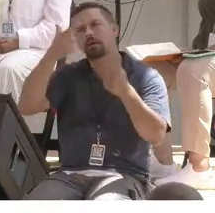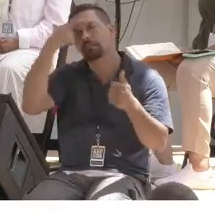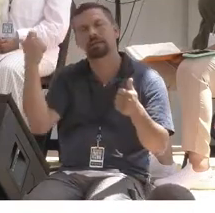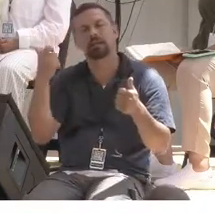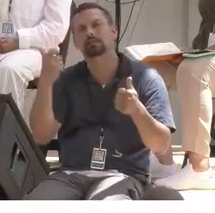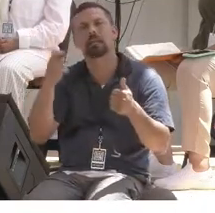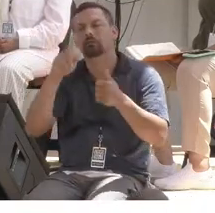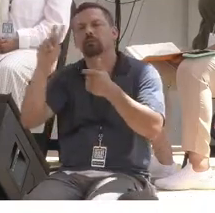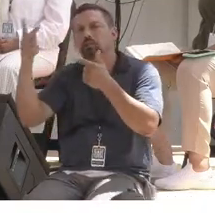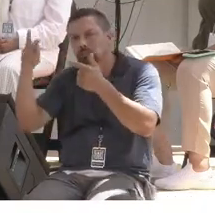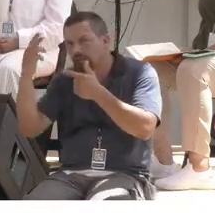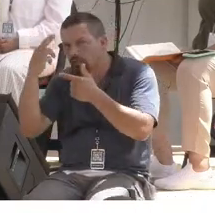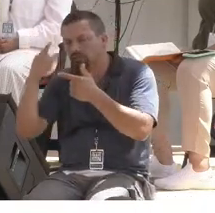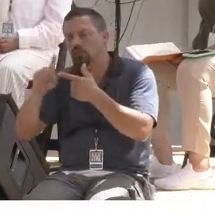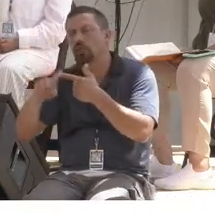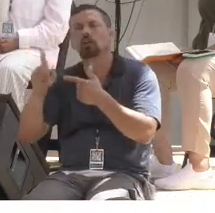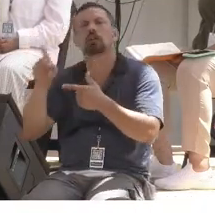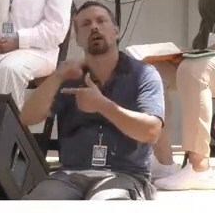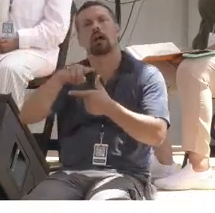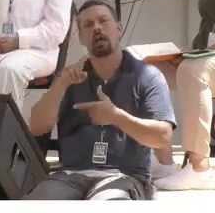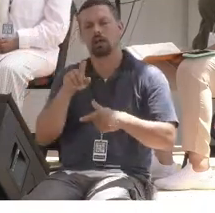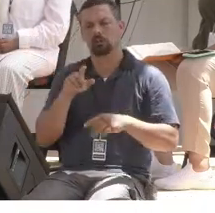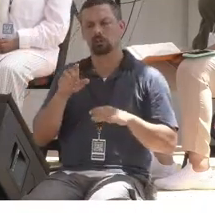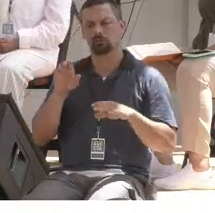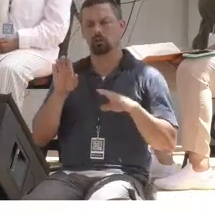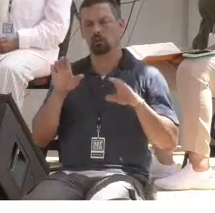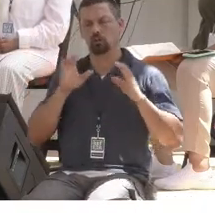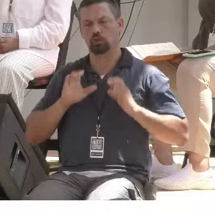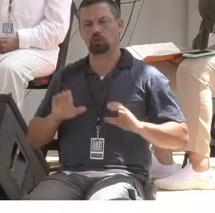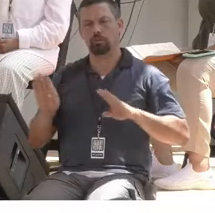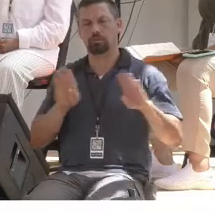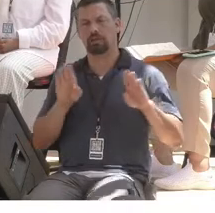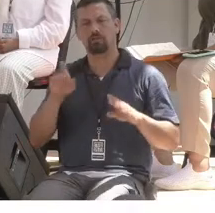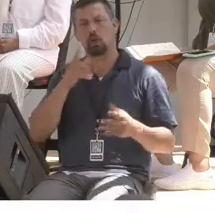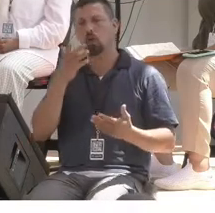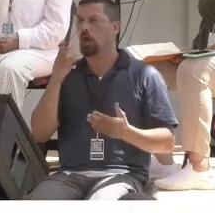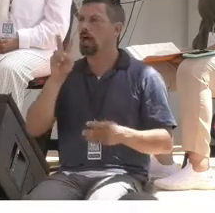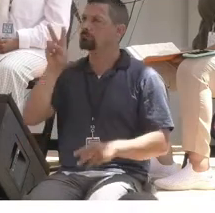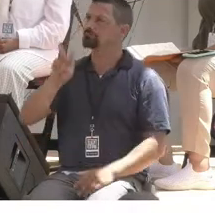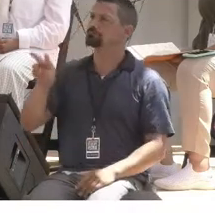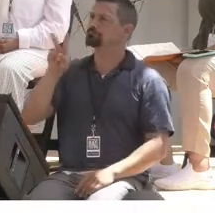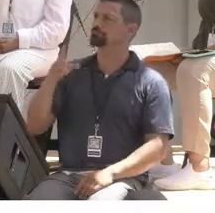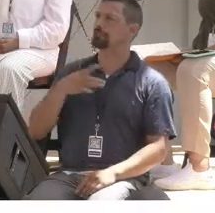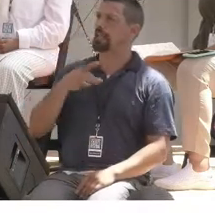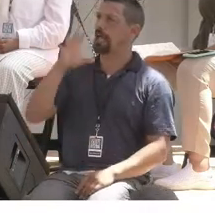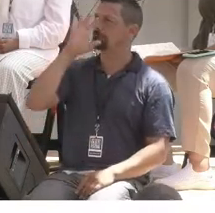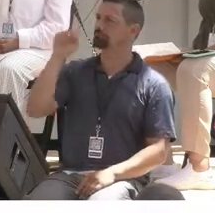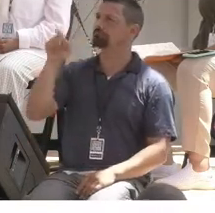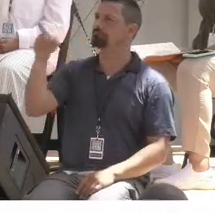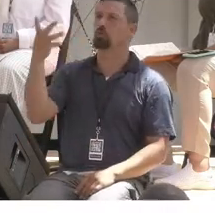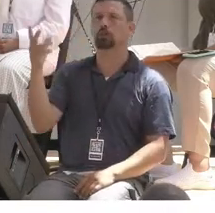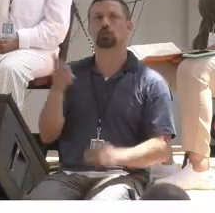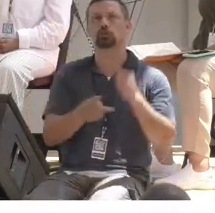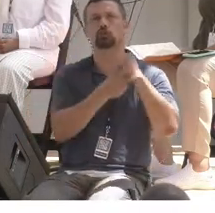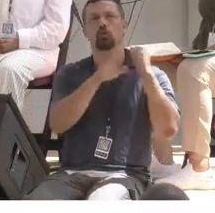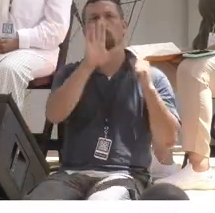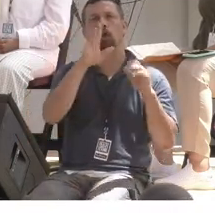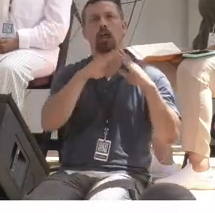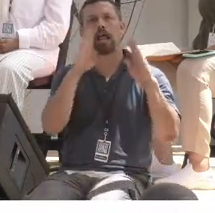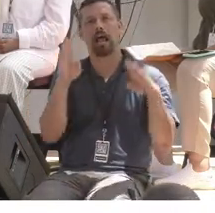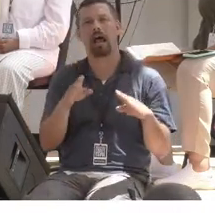secondary. It's just simple consumer behavior, I think. If it looks good, you want to keep it in your house. The story or where the money goes